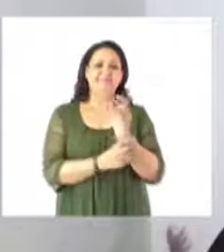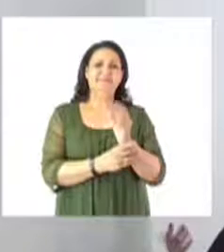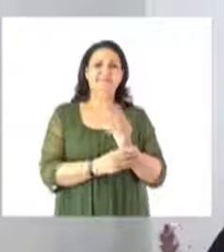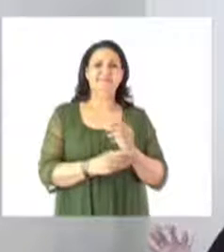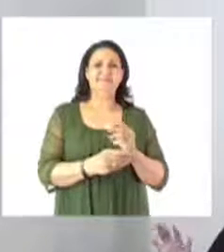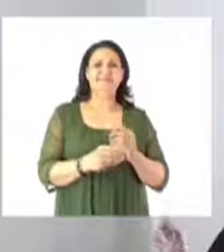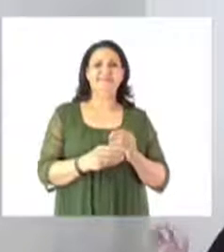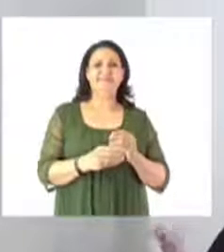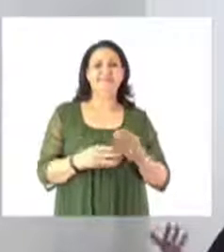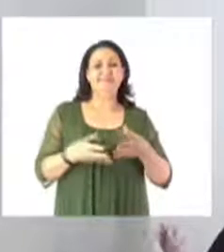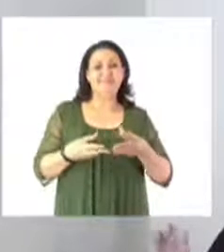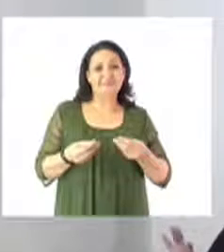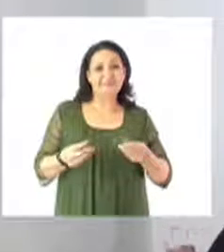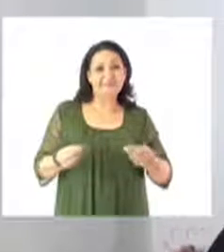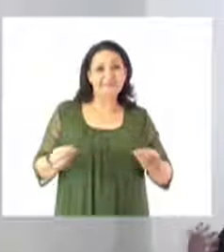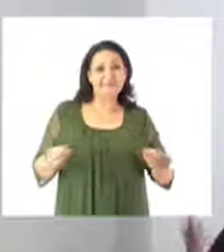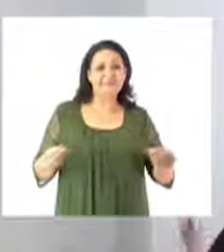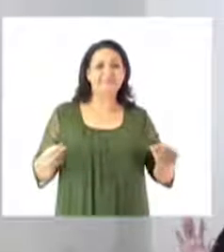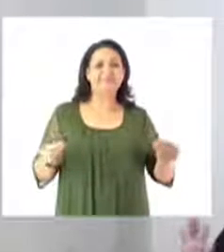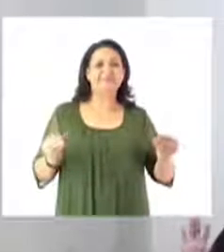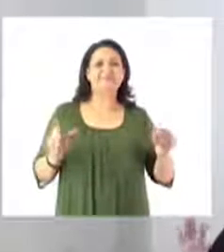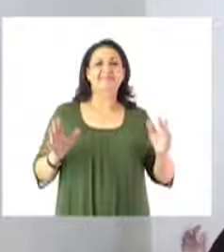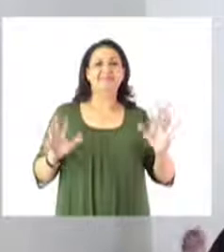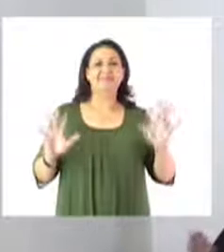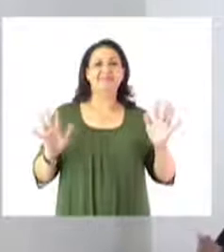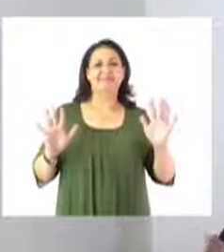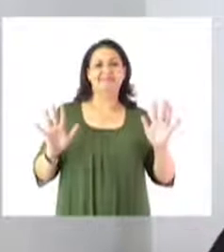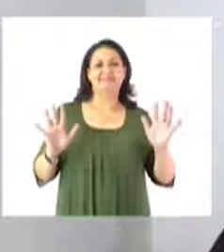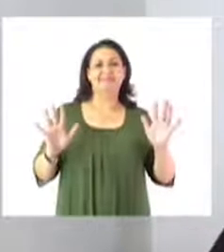Can we dry them?